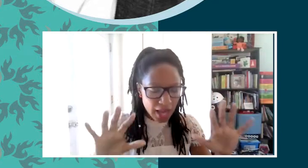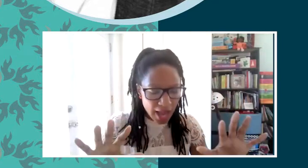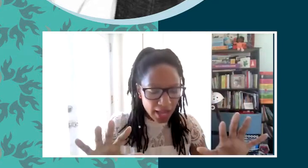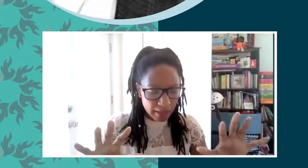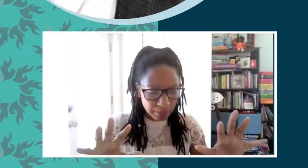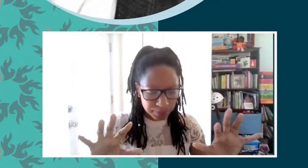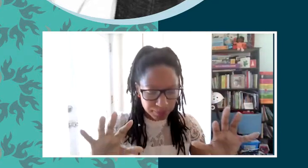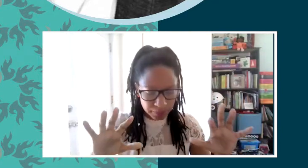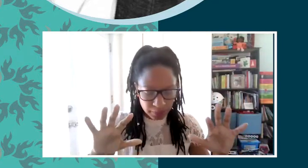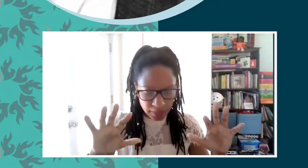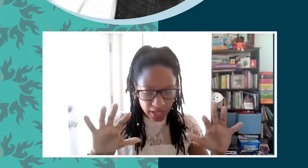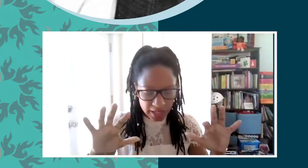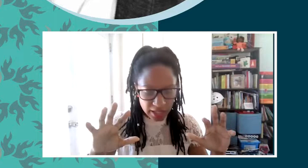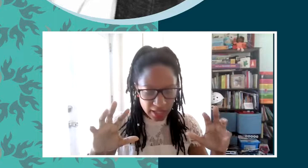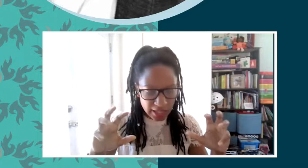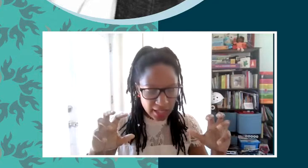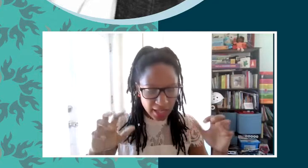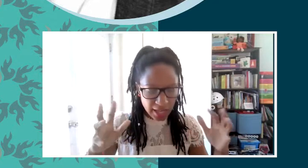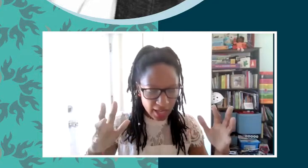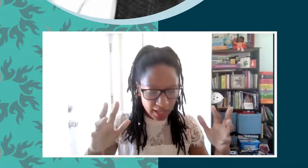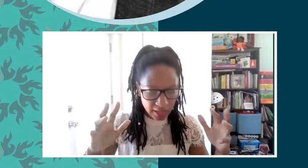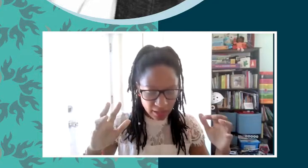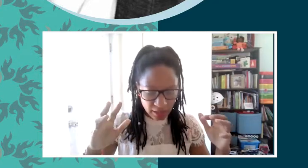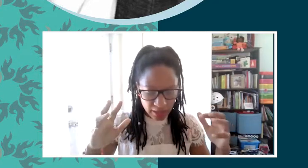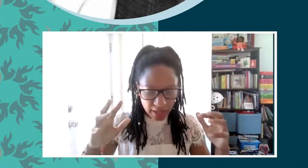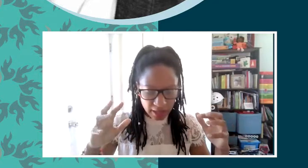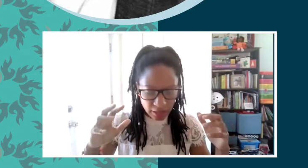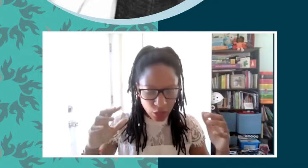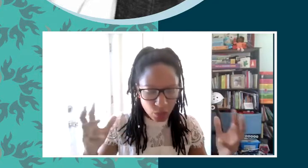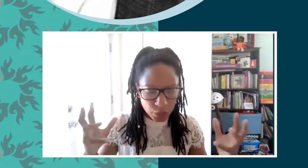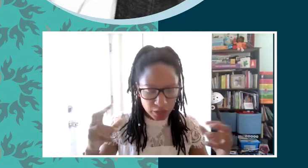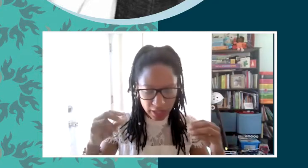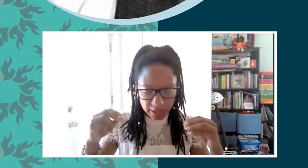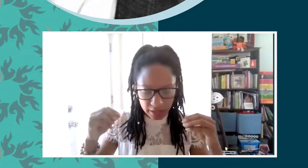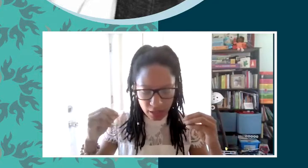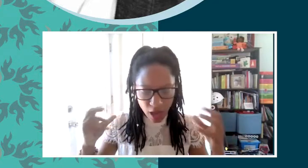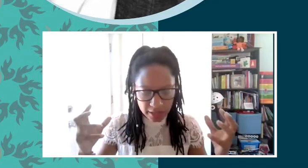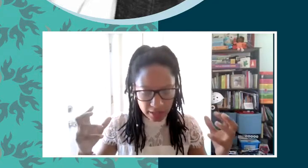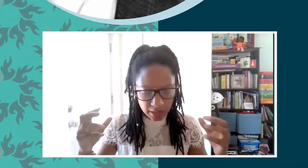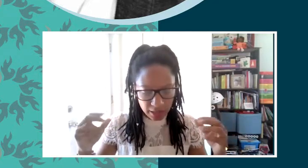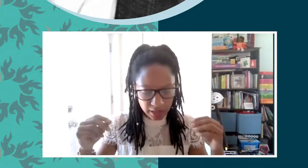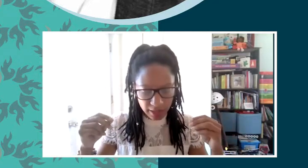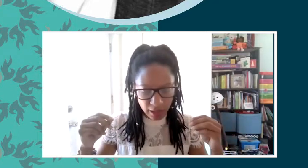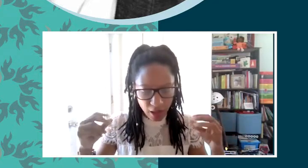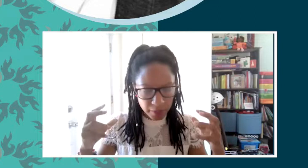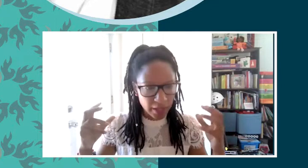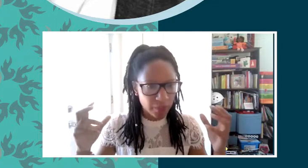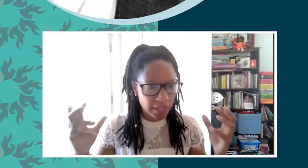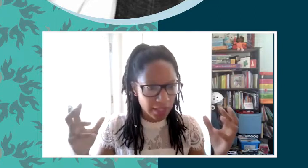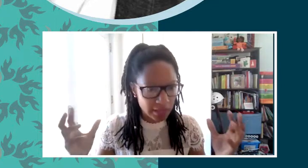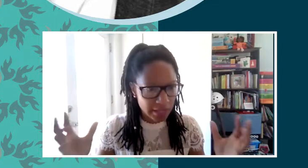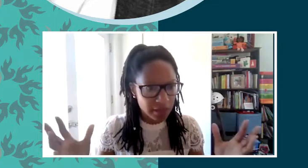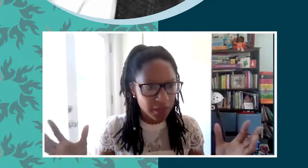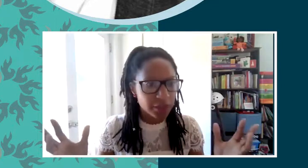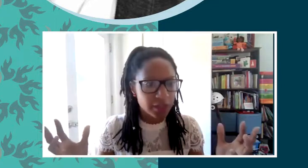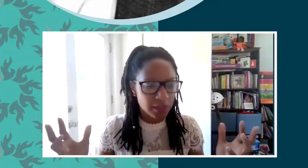takes time. And I think in a culture that is constantly operating